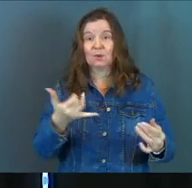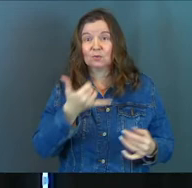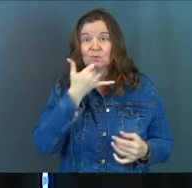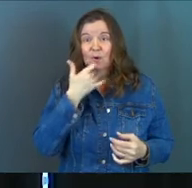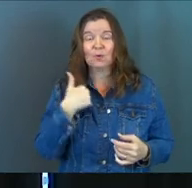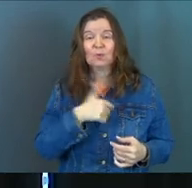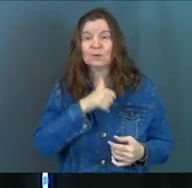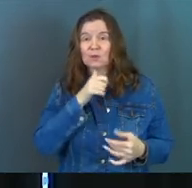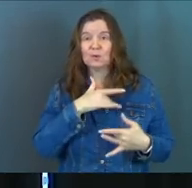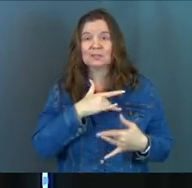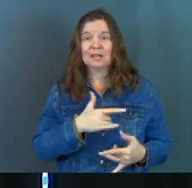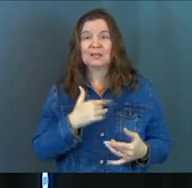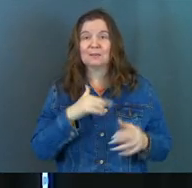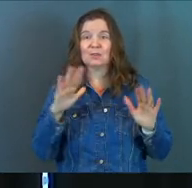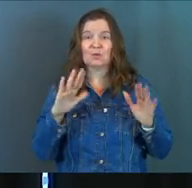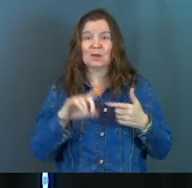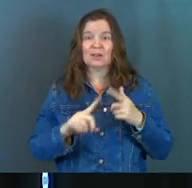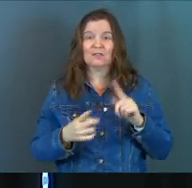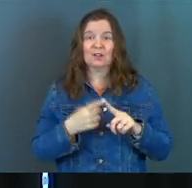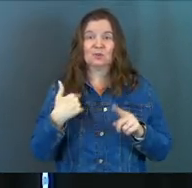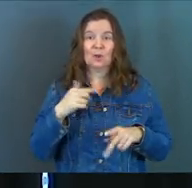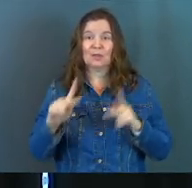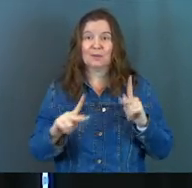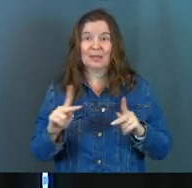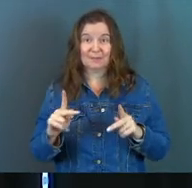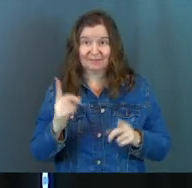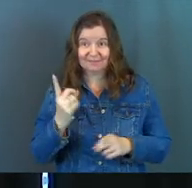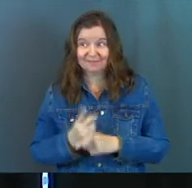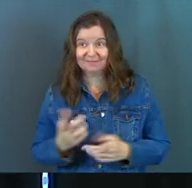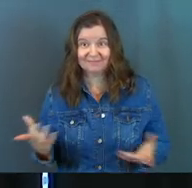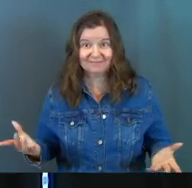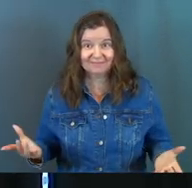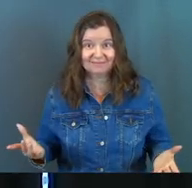wrong is we don't tend to be the greatest friends to other people, do we?